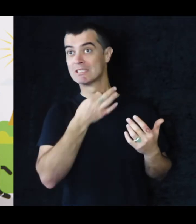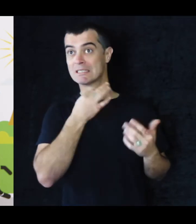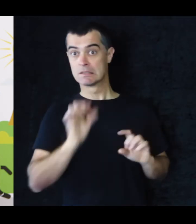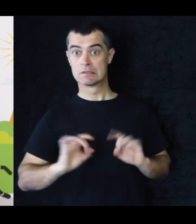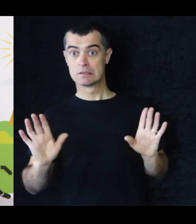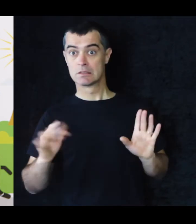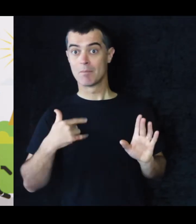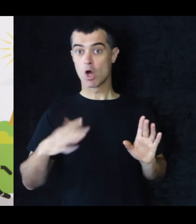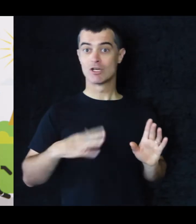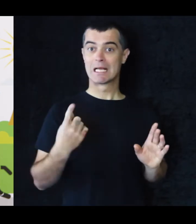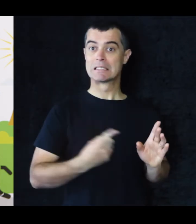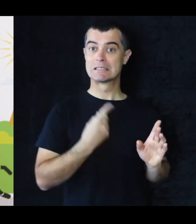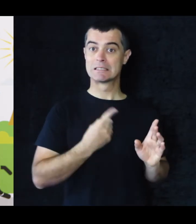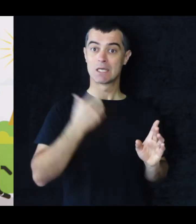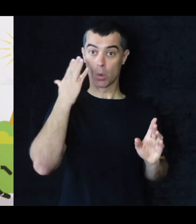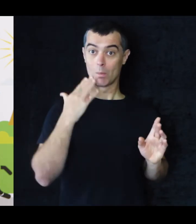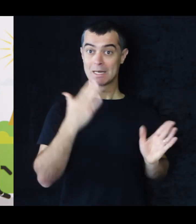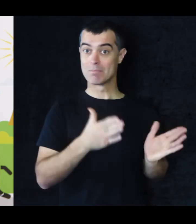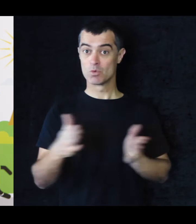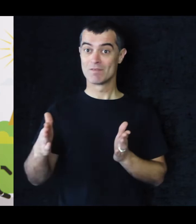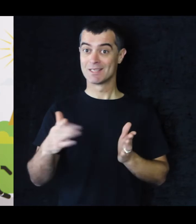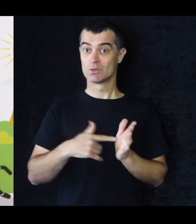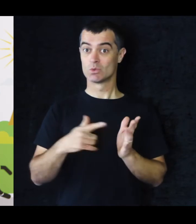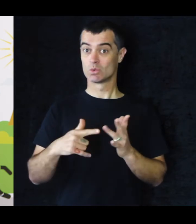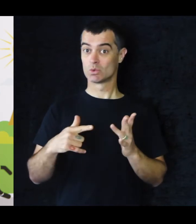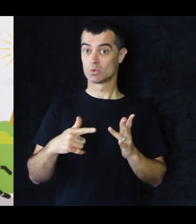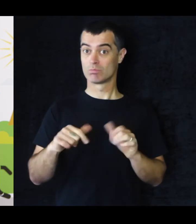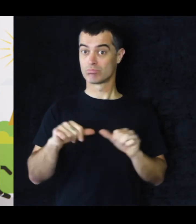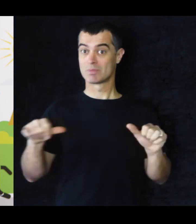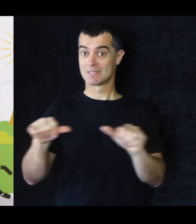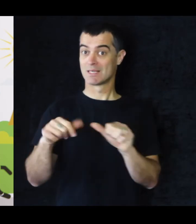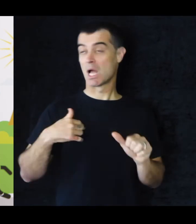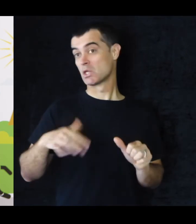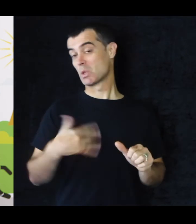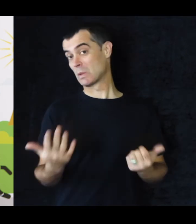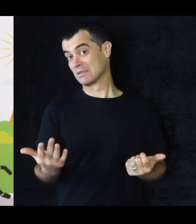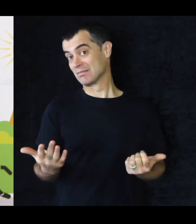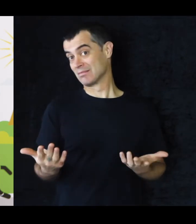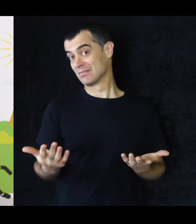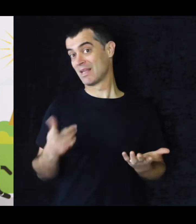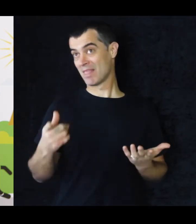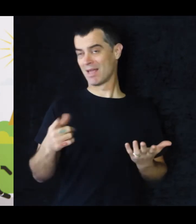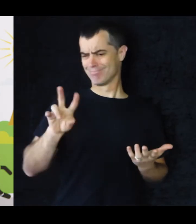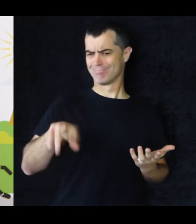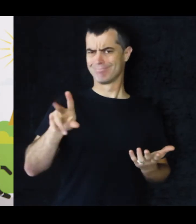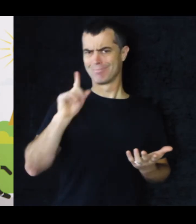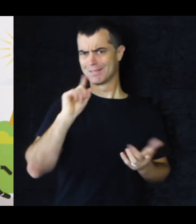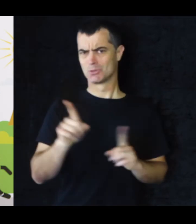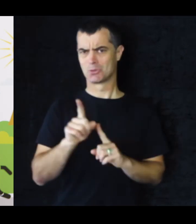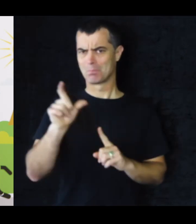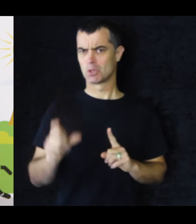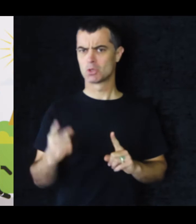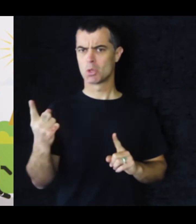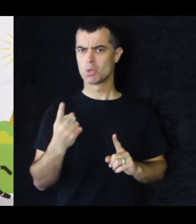I'm already a single woman moving into a property. I don't want to have them think, it's also